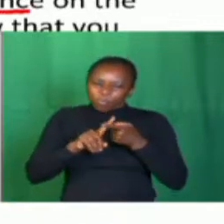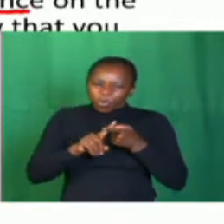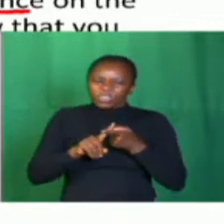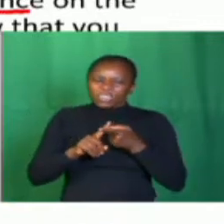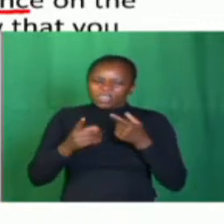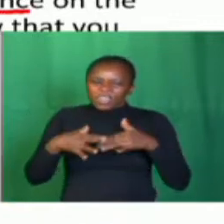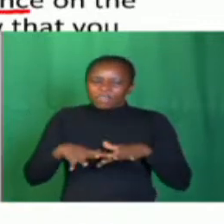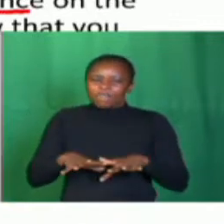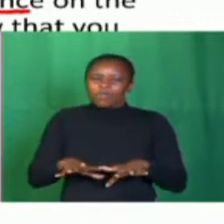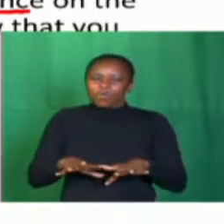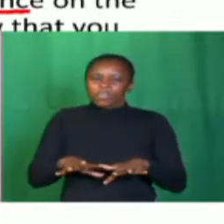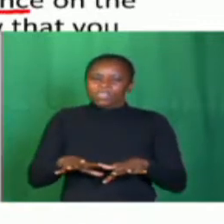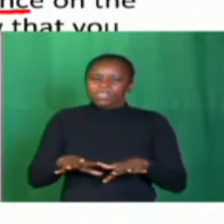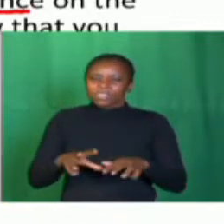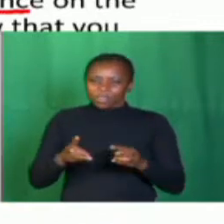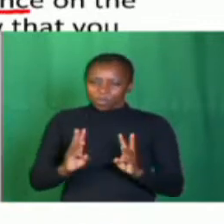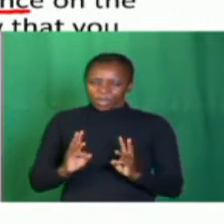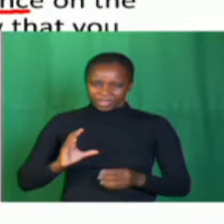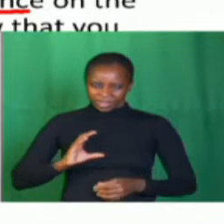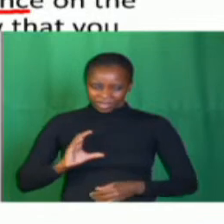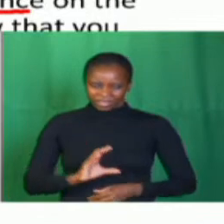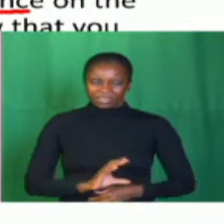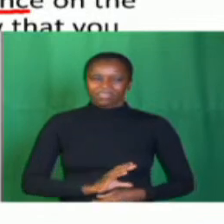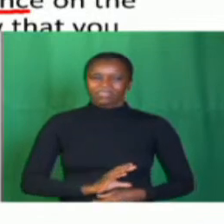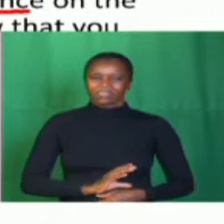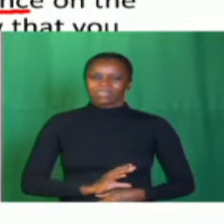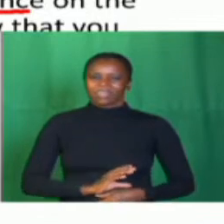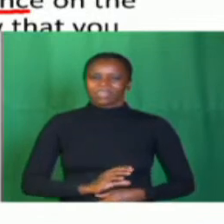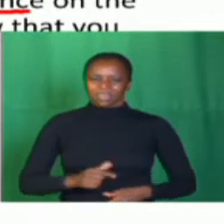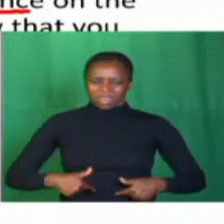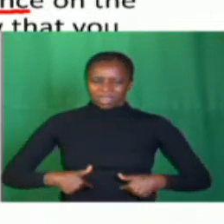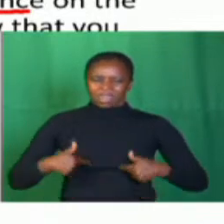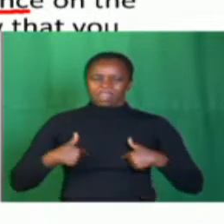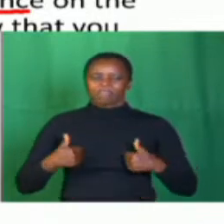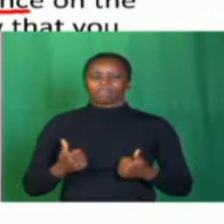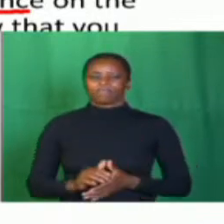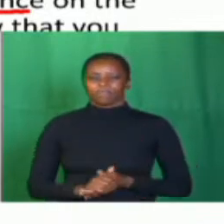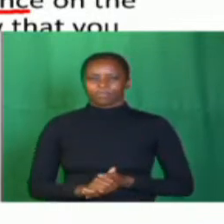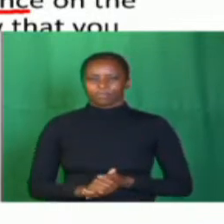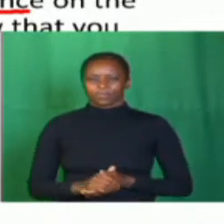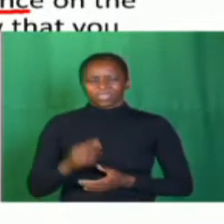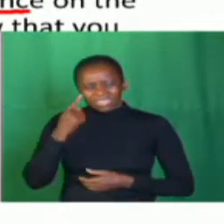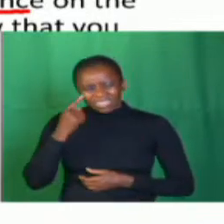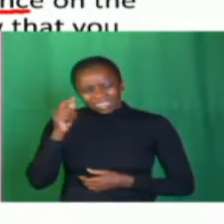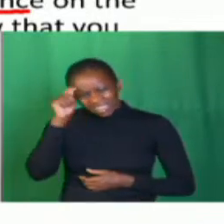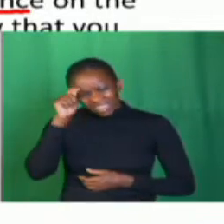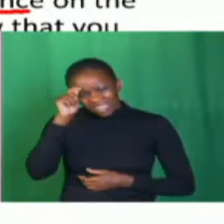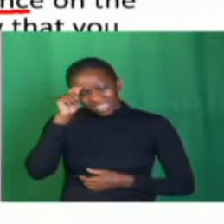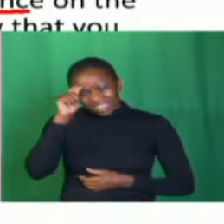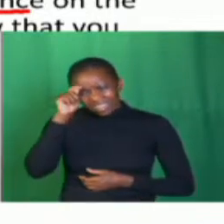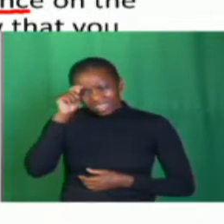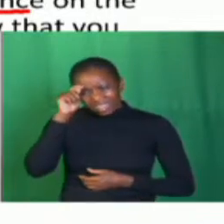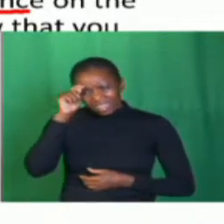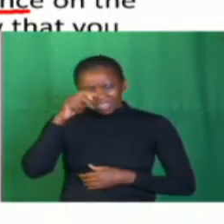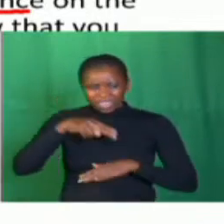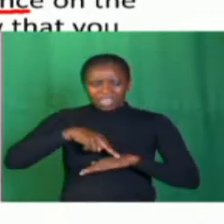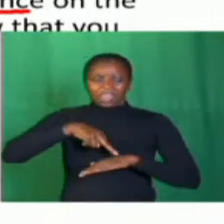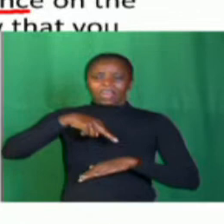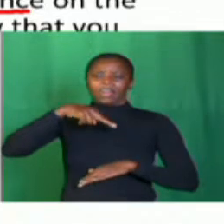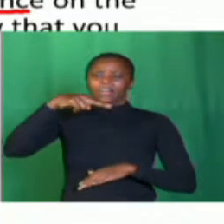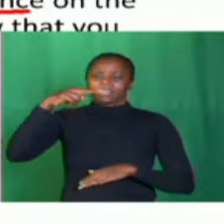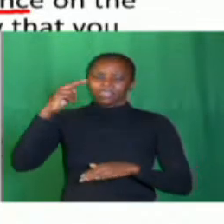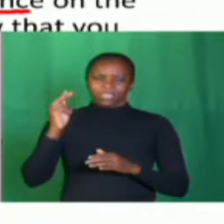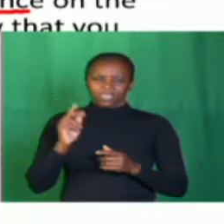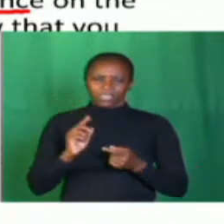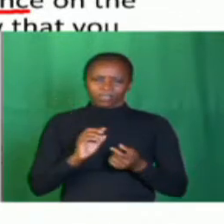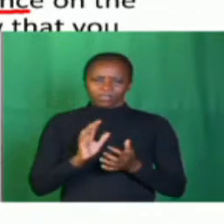the way Christians live. Do you think the ascension of Jesus has a positive influence on